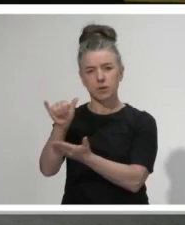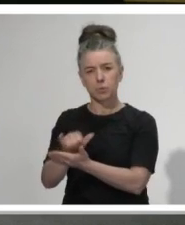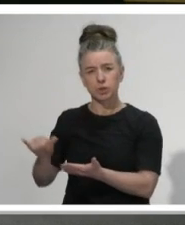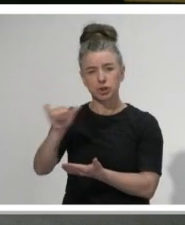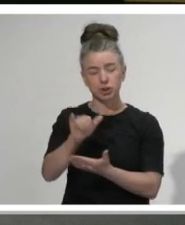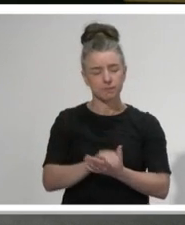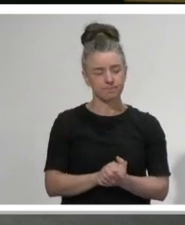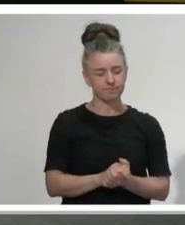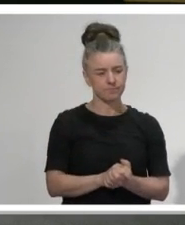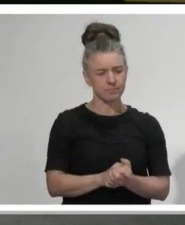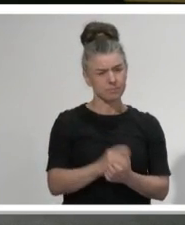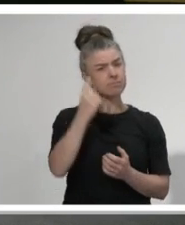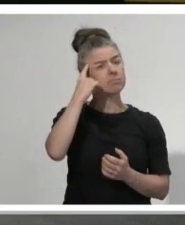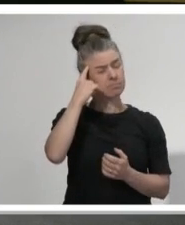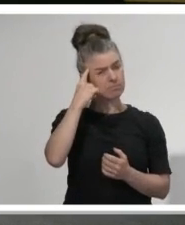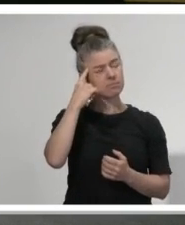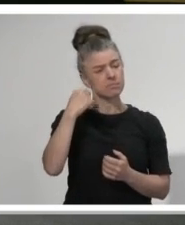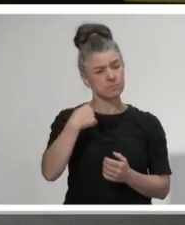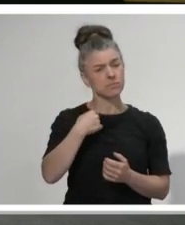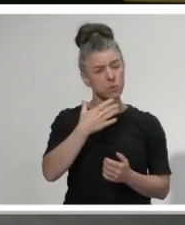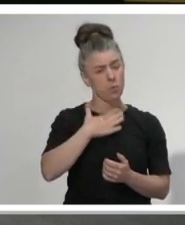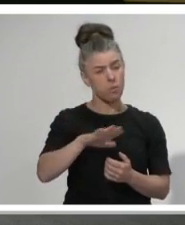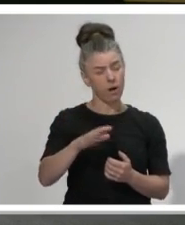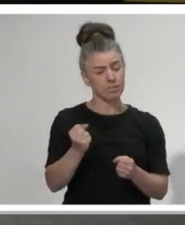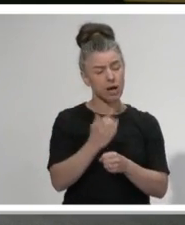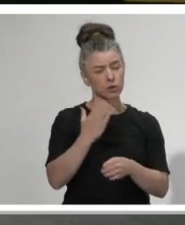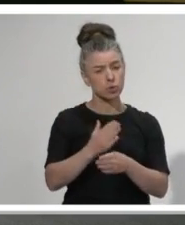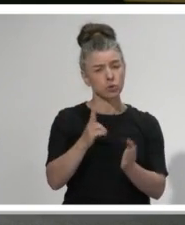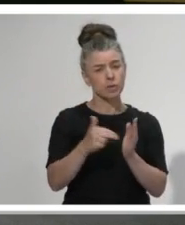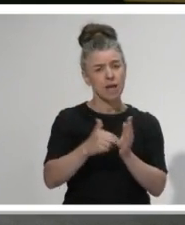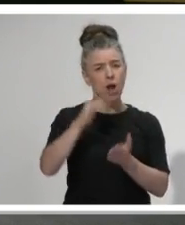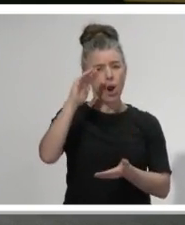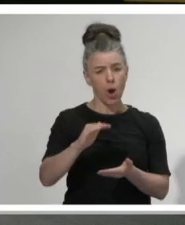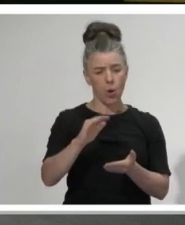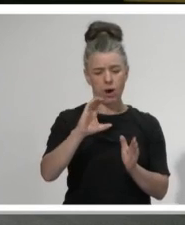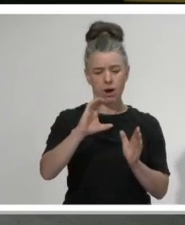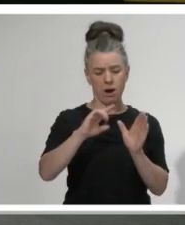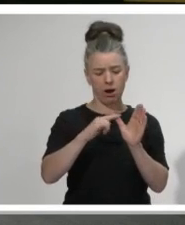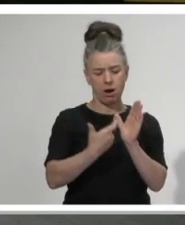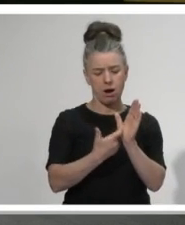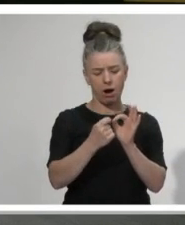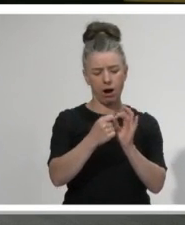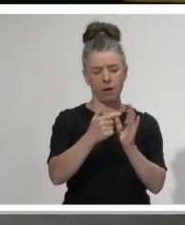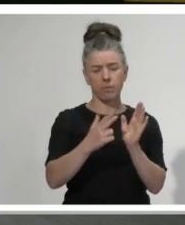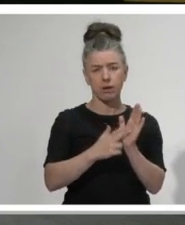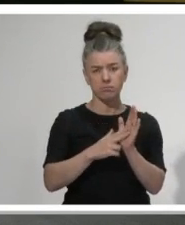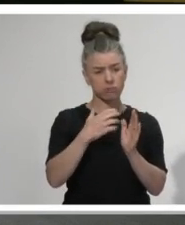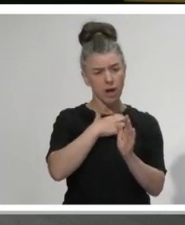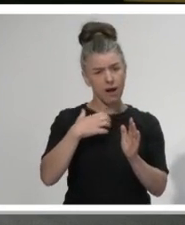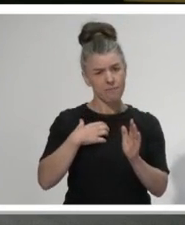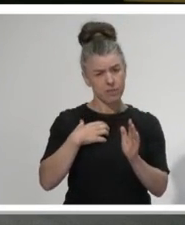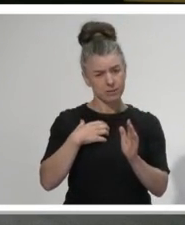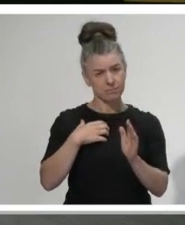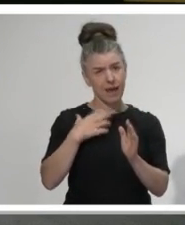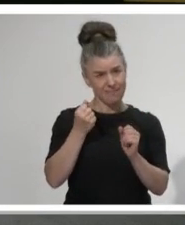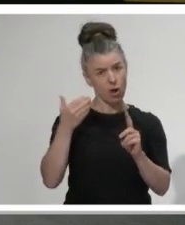of those is the importance of a transition to a low carbon economy. So the decisions we make will be supportive of those goals that the government has